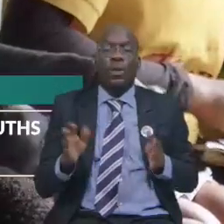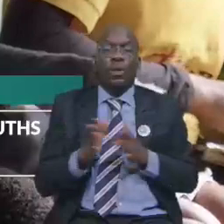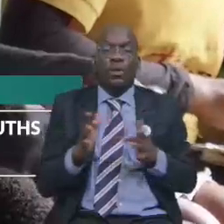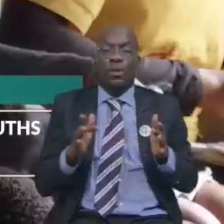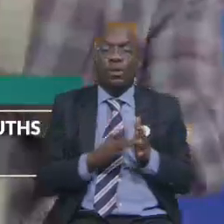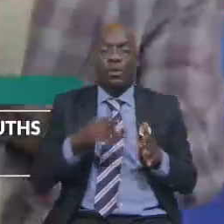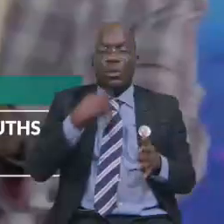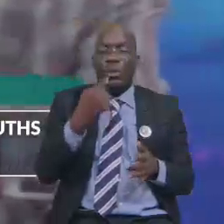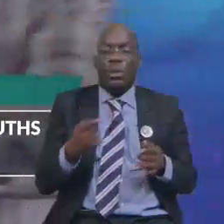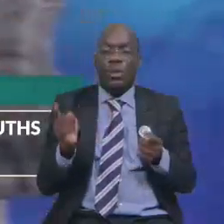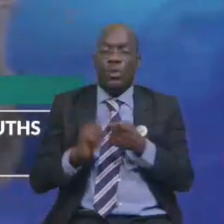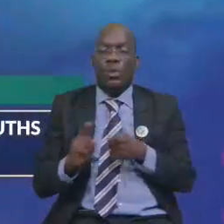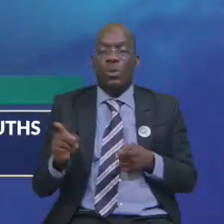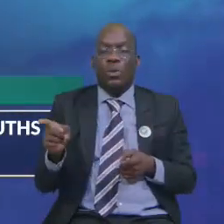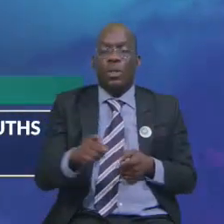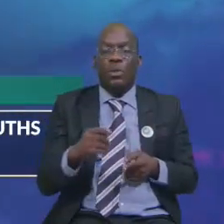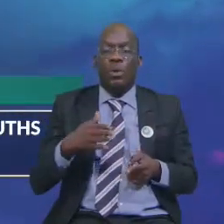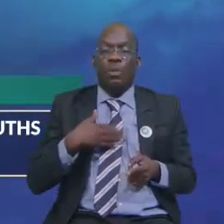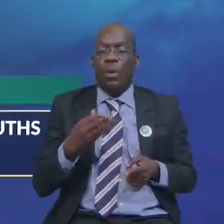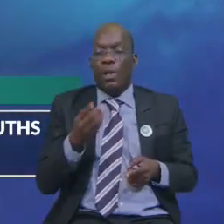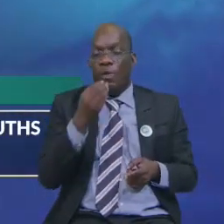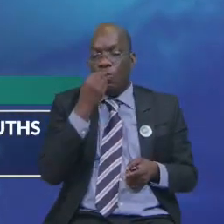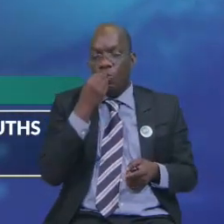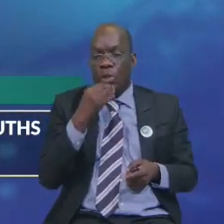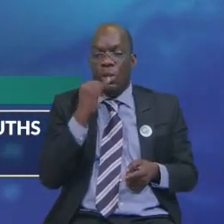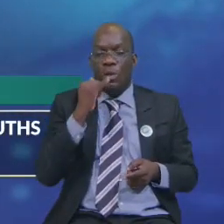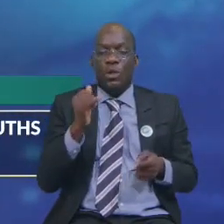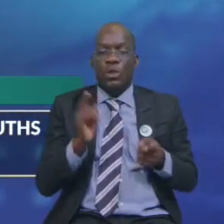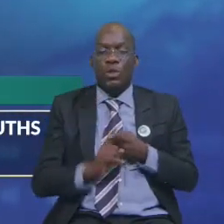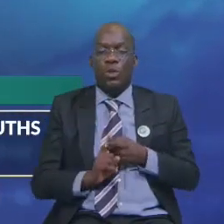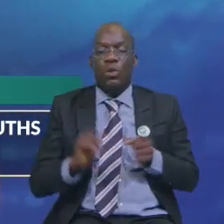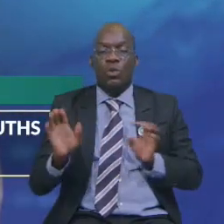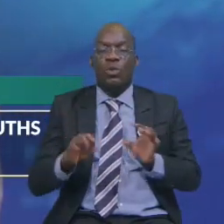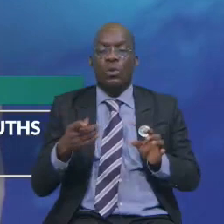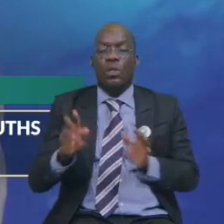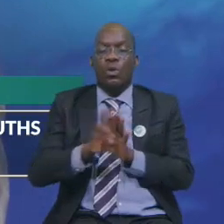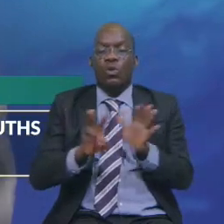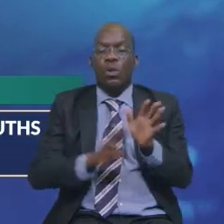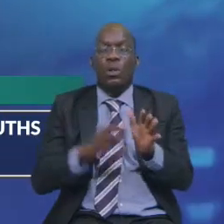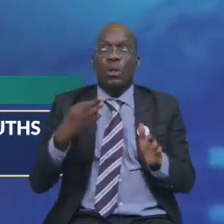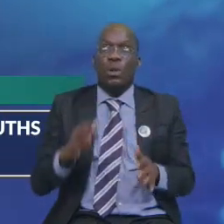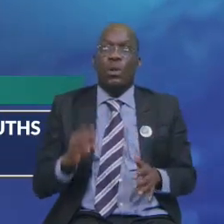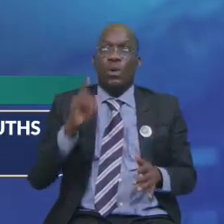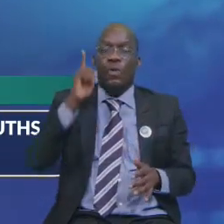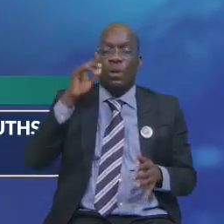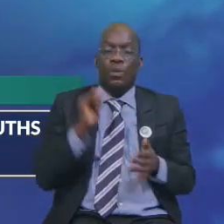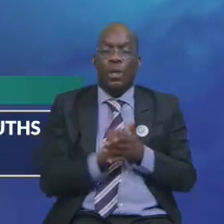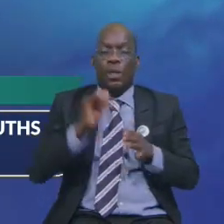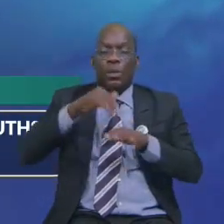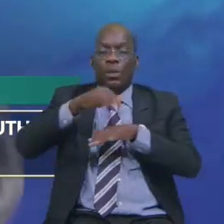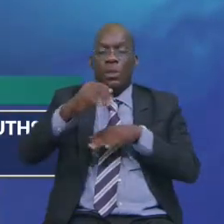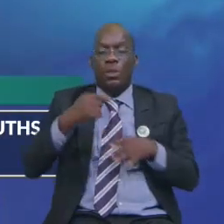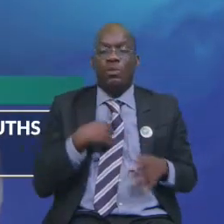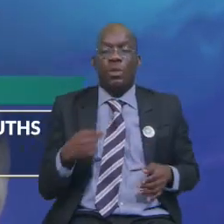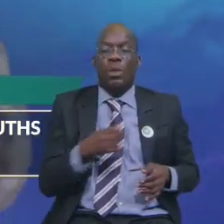my meat is to do the will of him that sent me and to finish